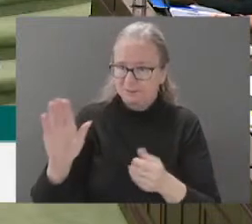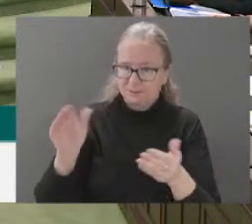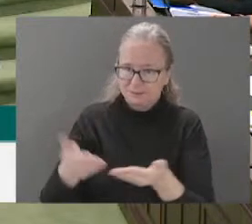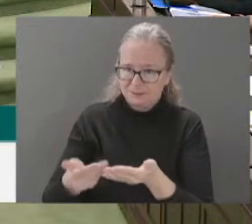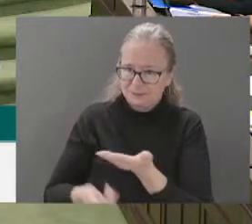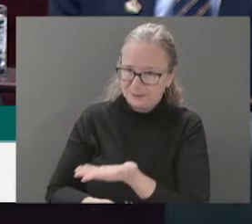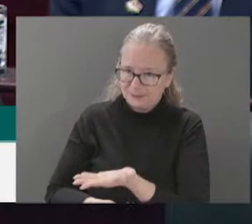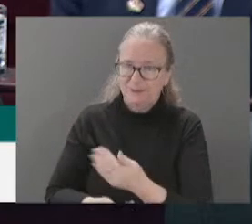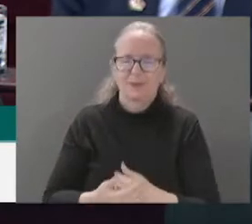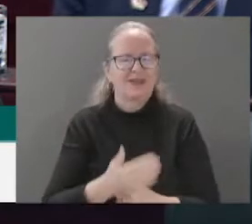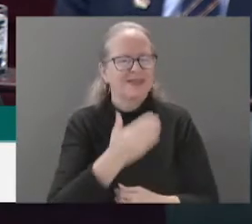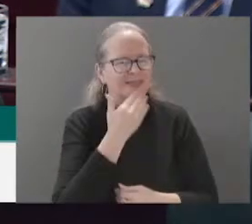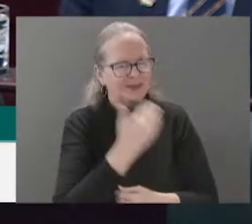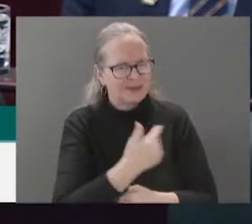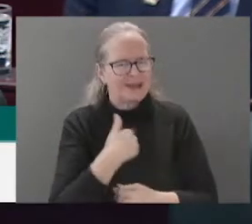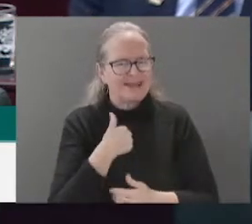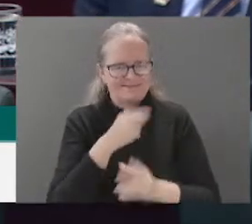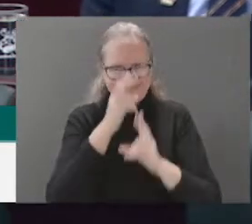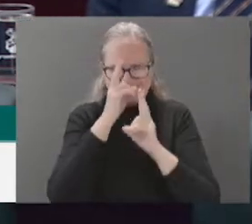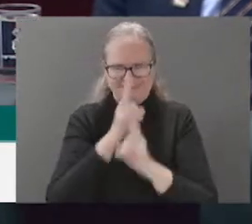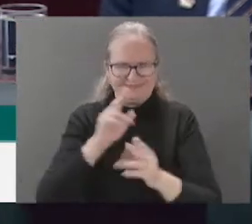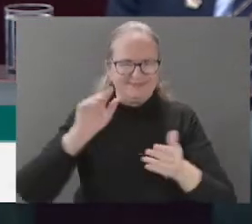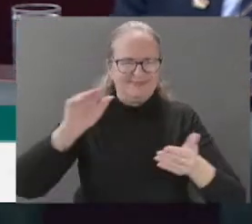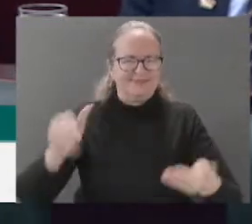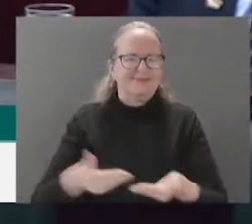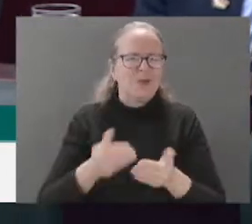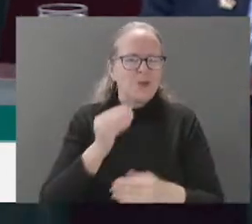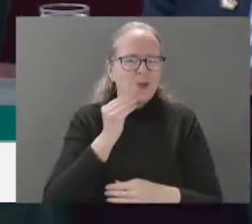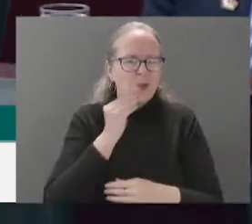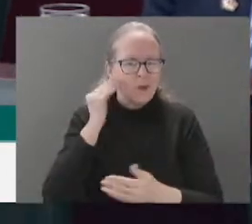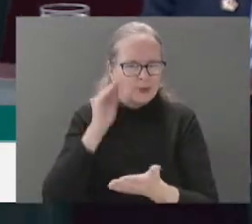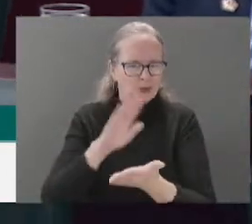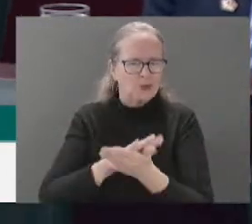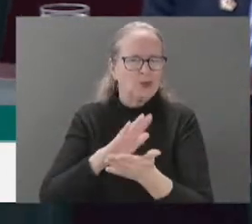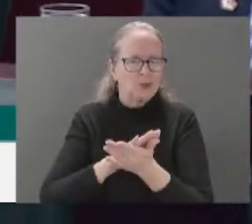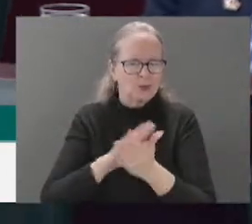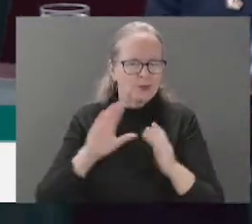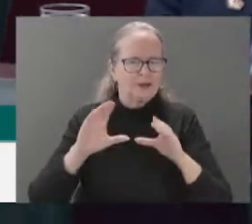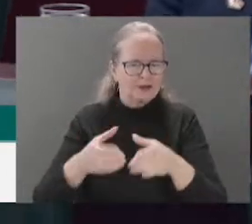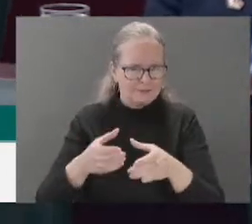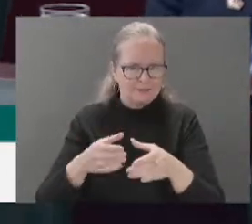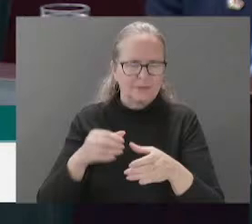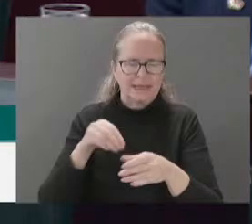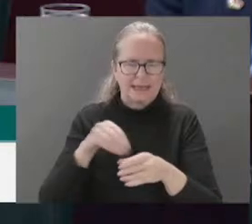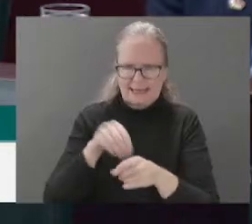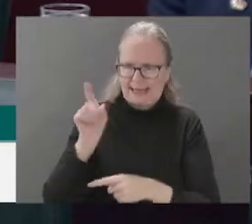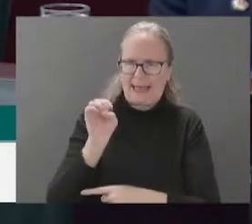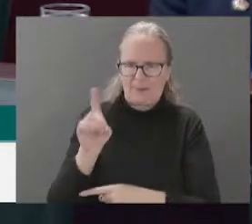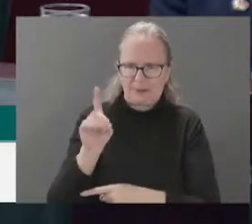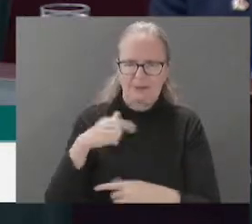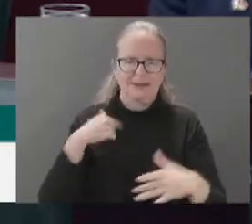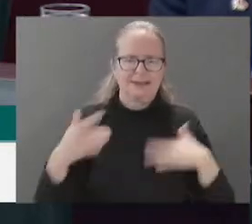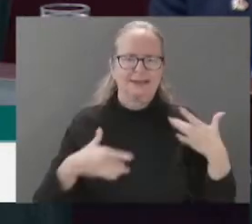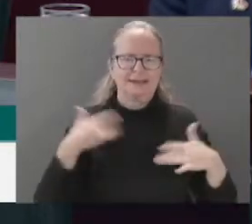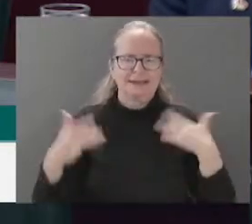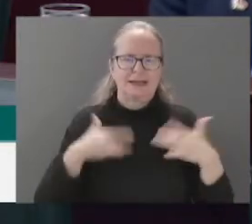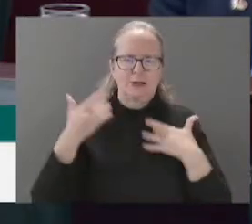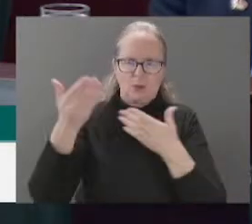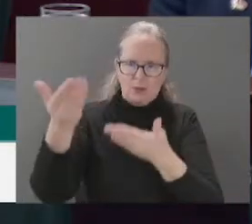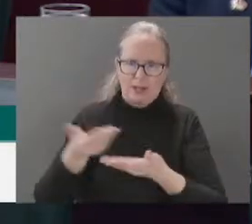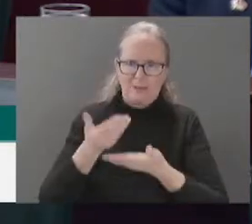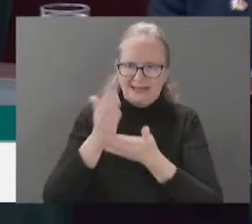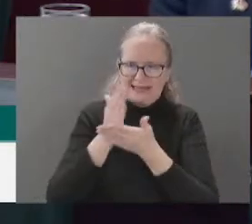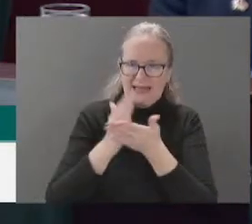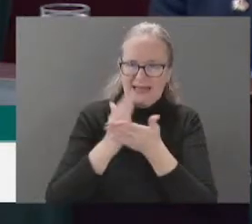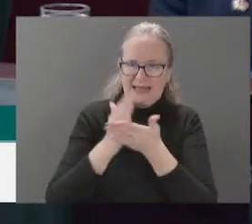to you and through you a homeschool co-op in the Emon area who I'm very excited to Welcome to the legislature some of whom are streaming in right now please rise